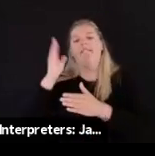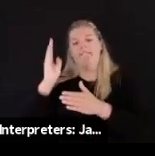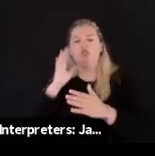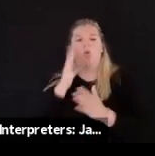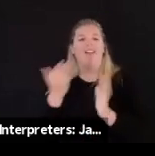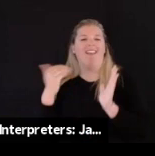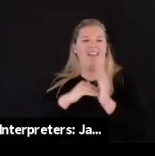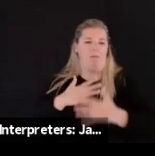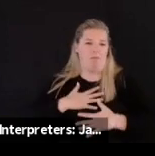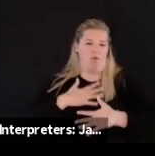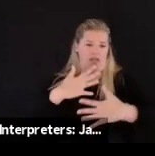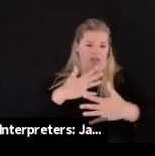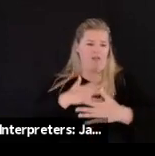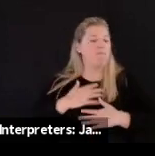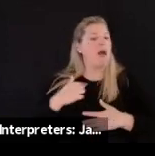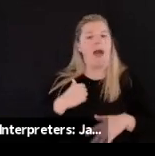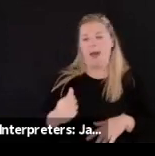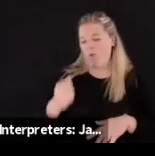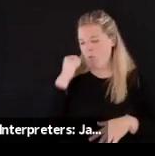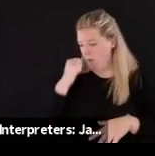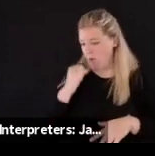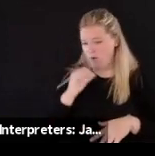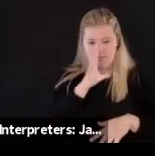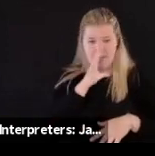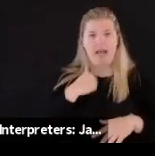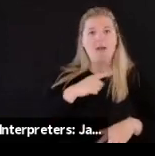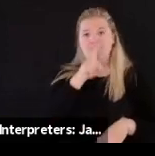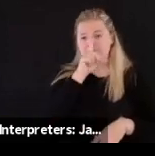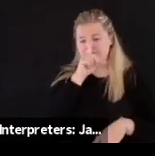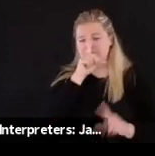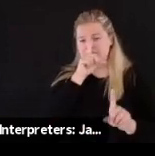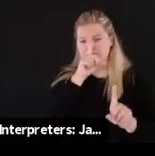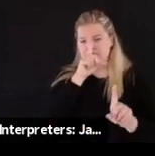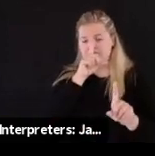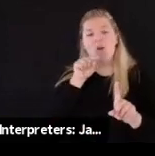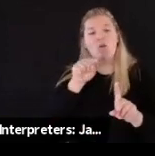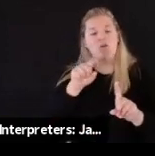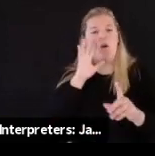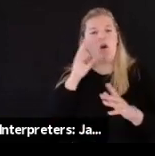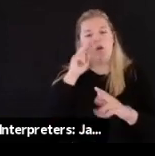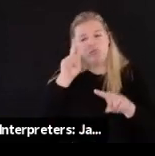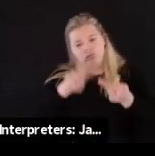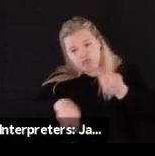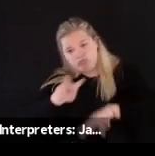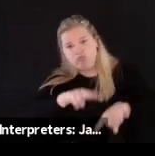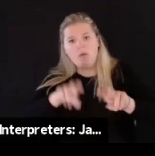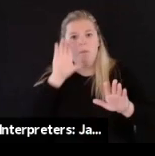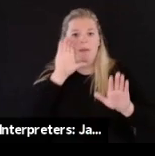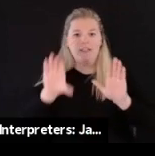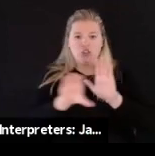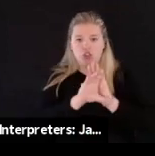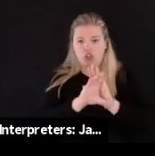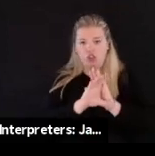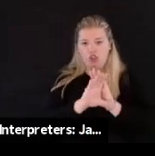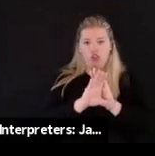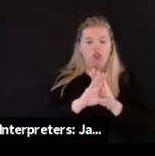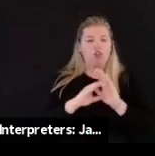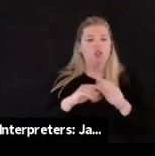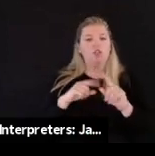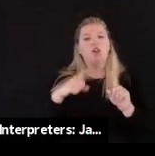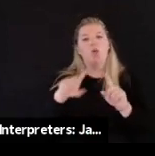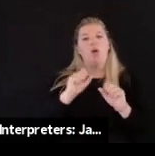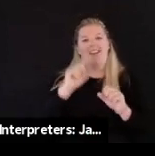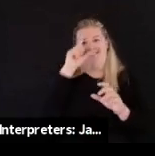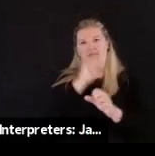speak through this portion. It will just be a visual opportunity for us to consume a narrative that is being shared through